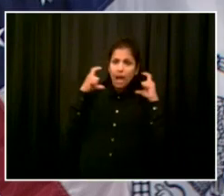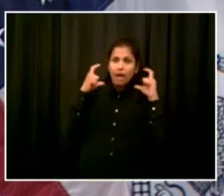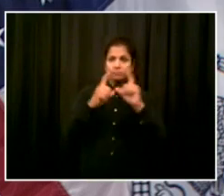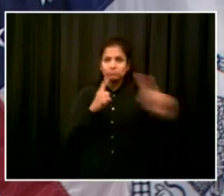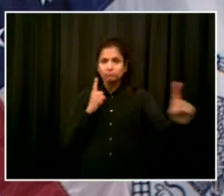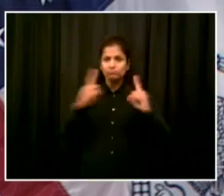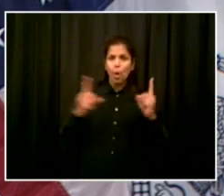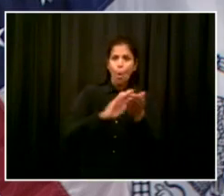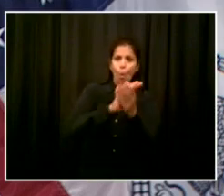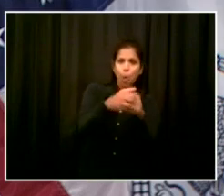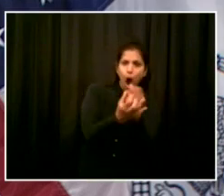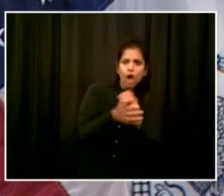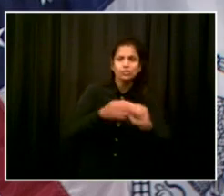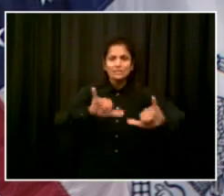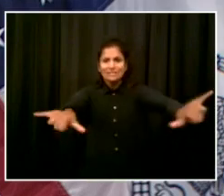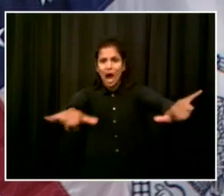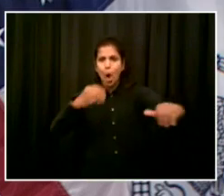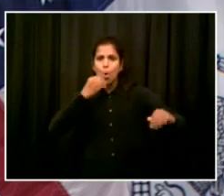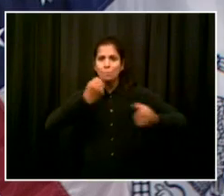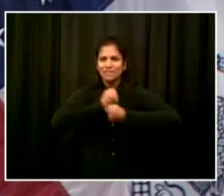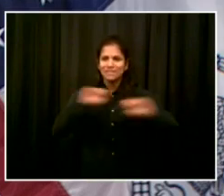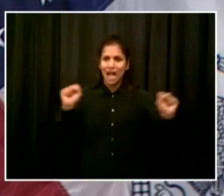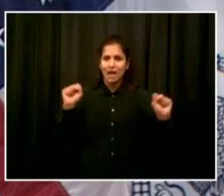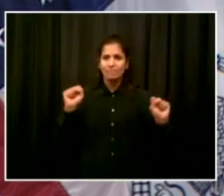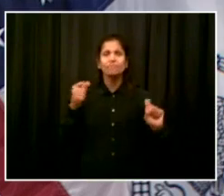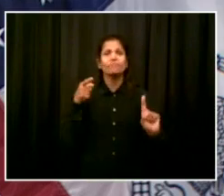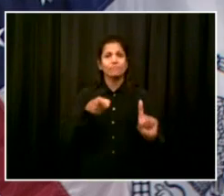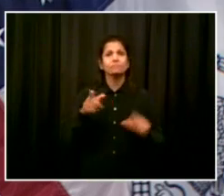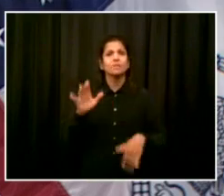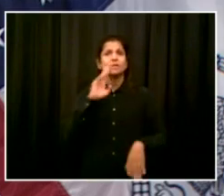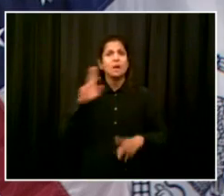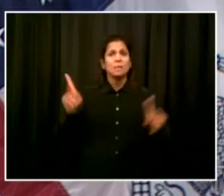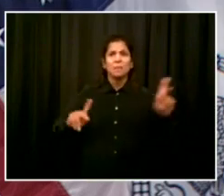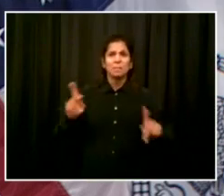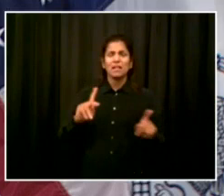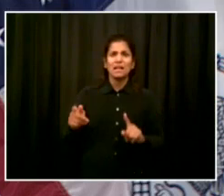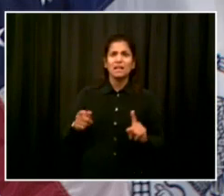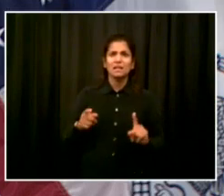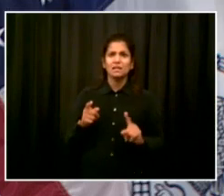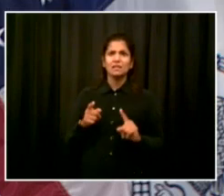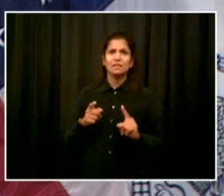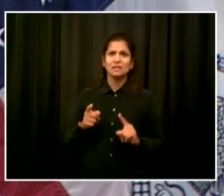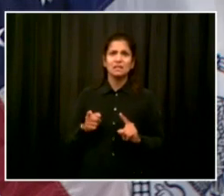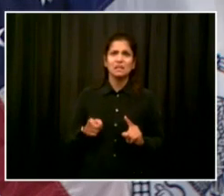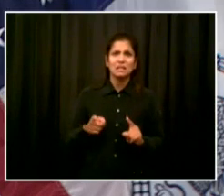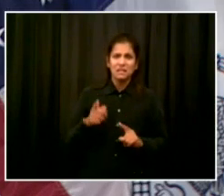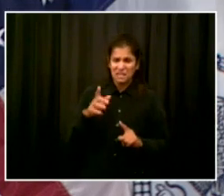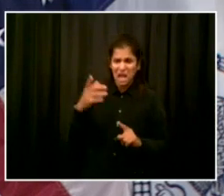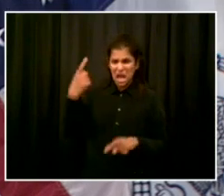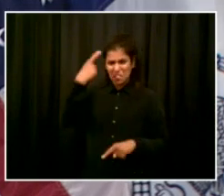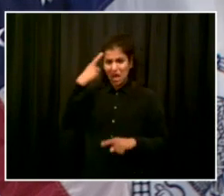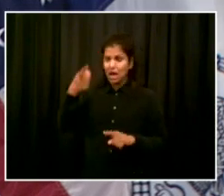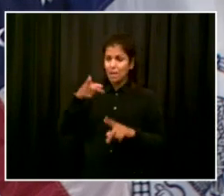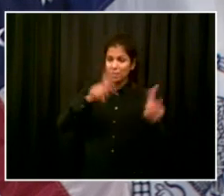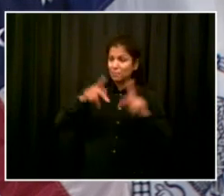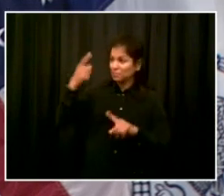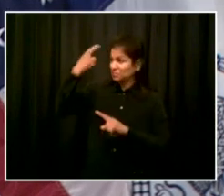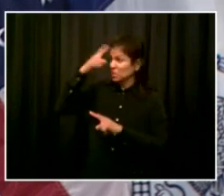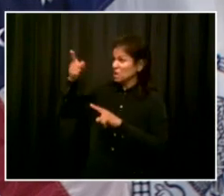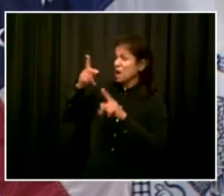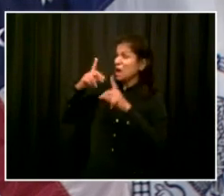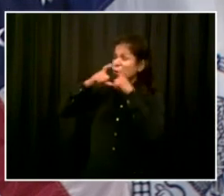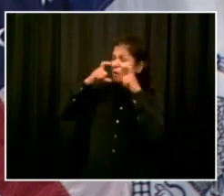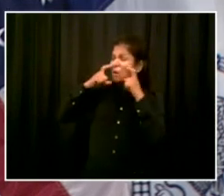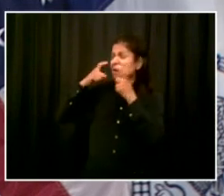done the right way. And that's why we are now on the verge of phase 4. So